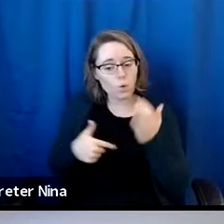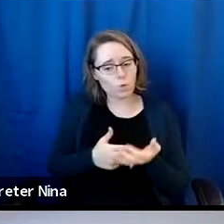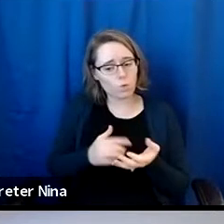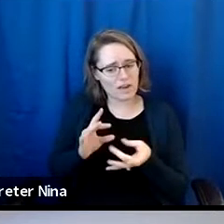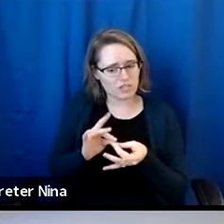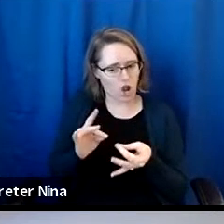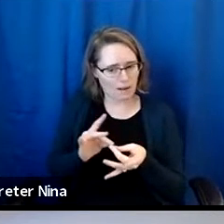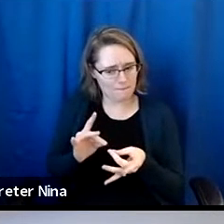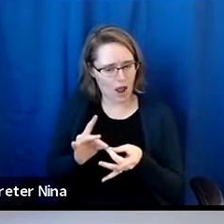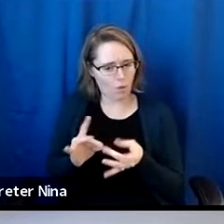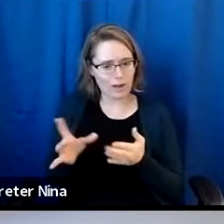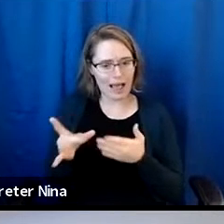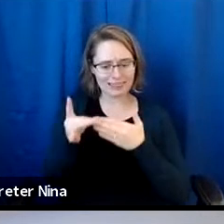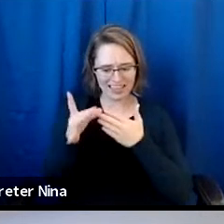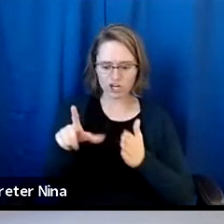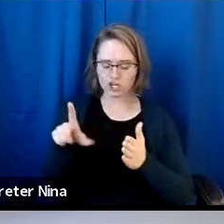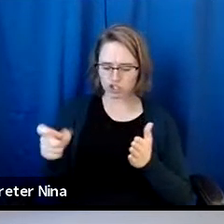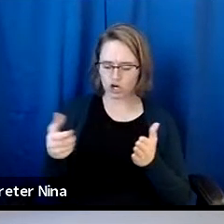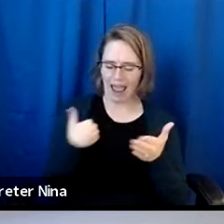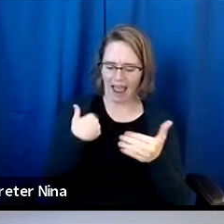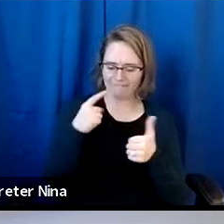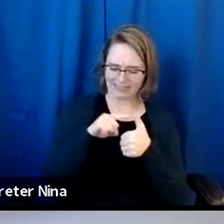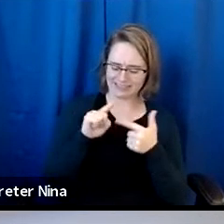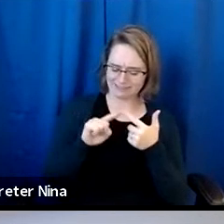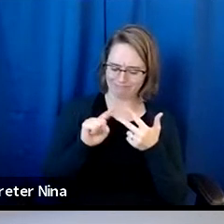a leader should have, but